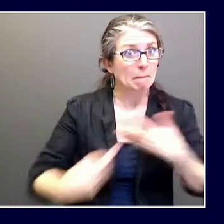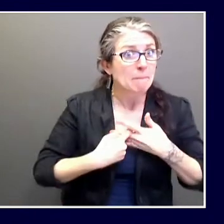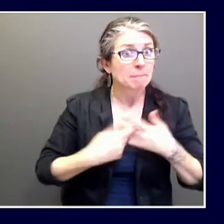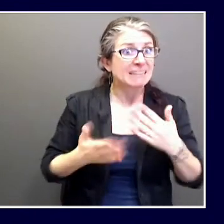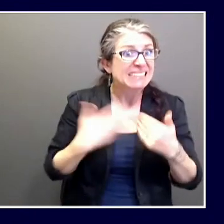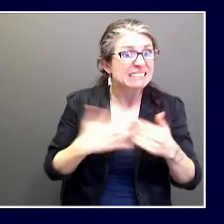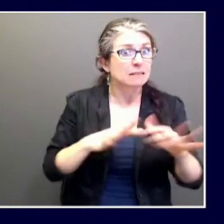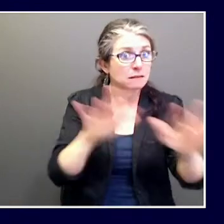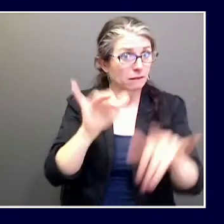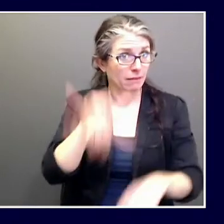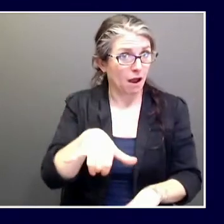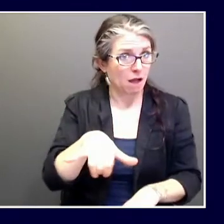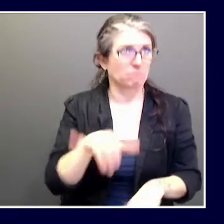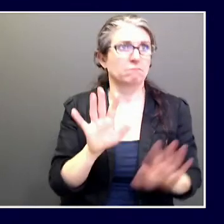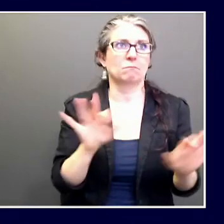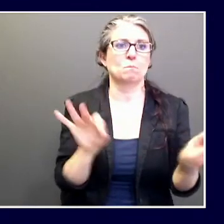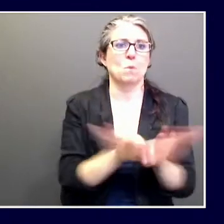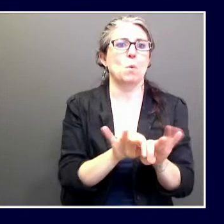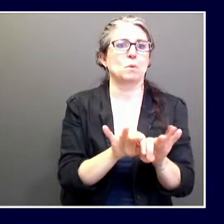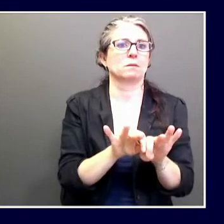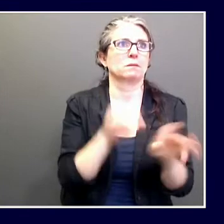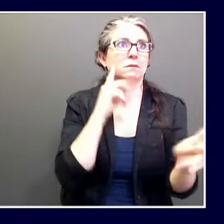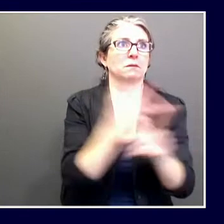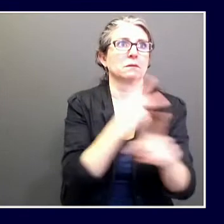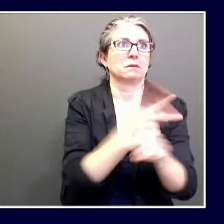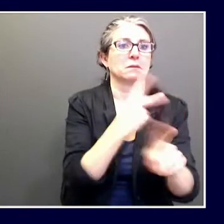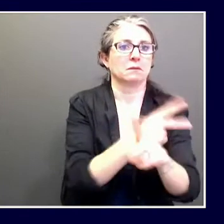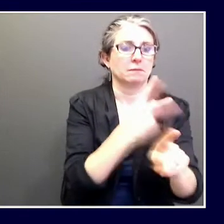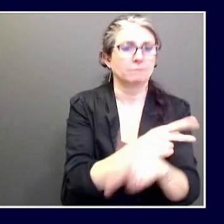to various scientific websites. What they're trying to do is